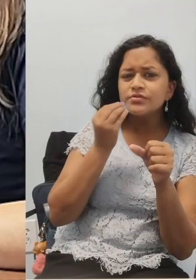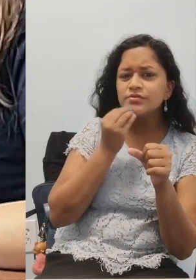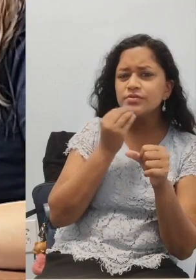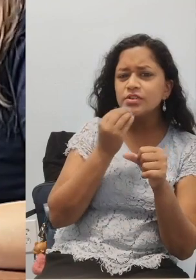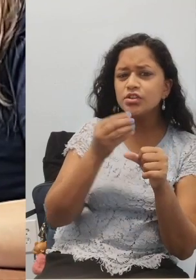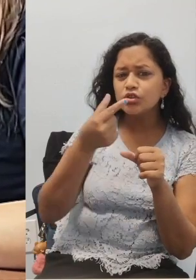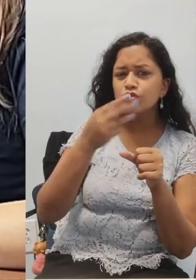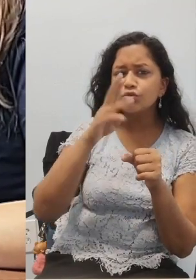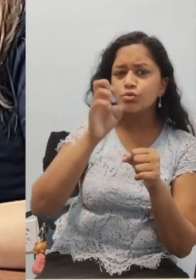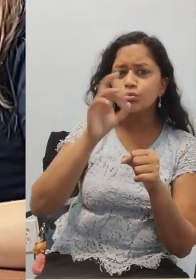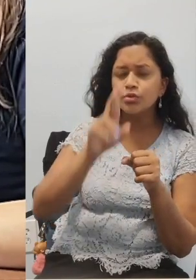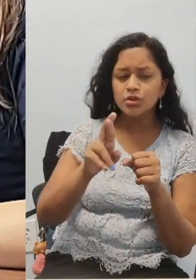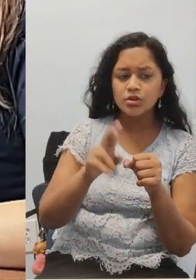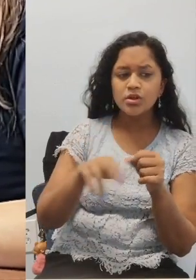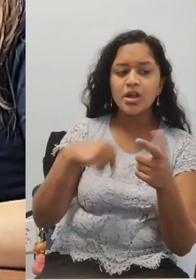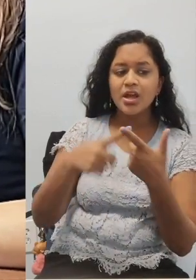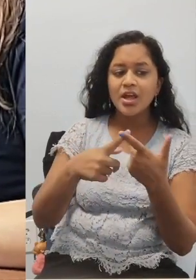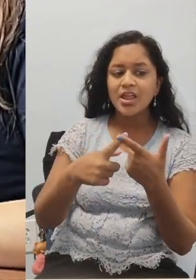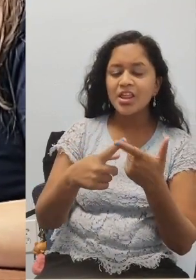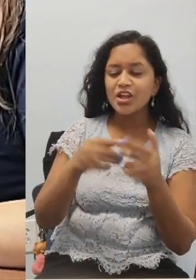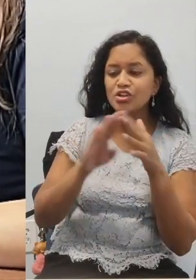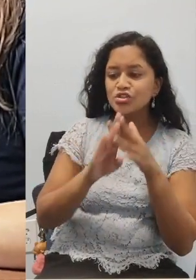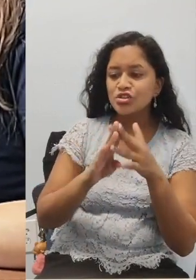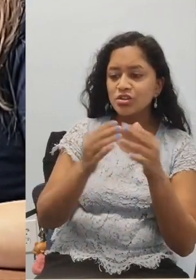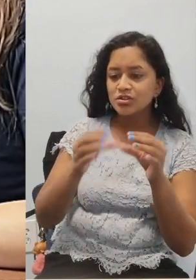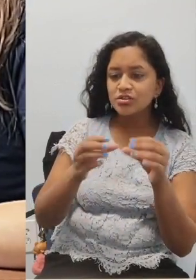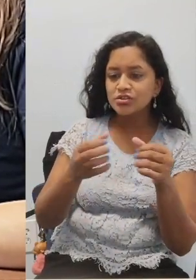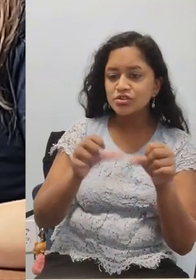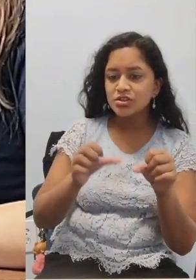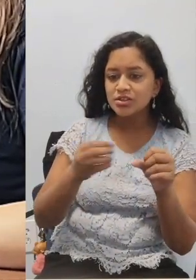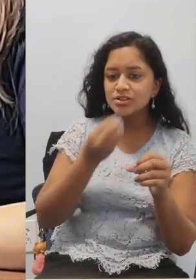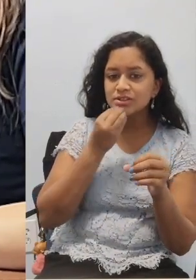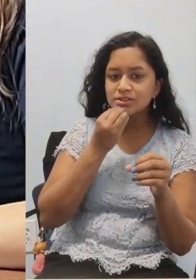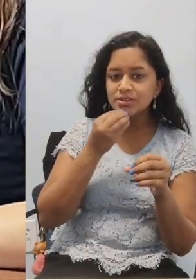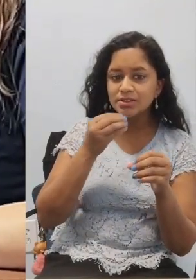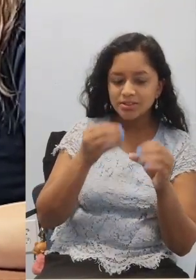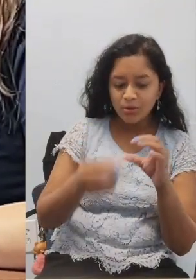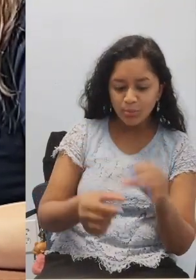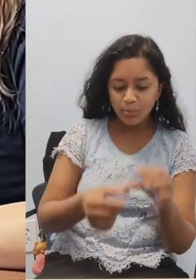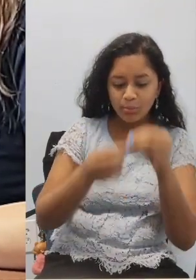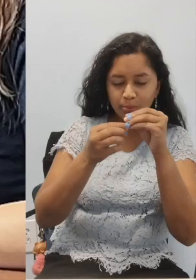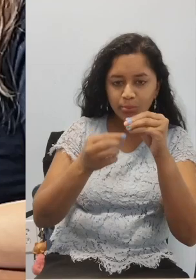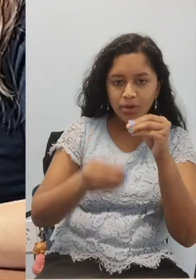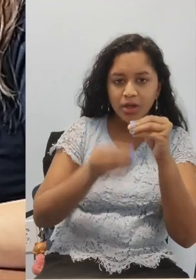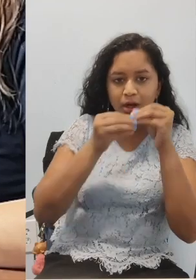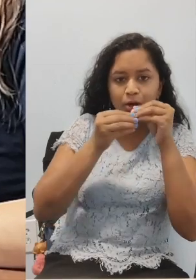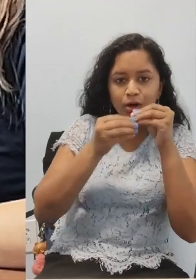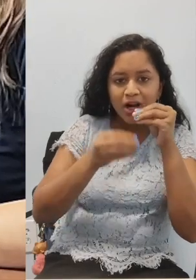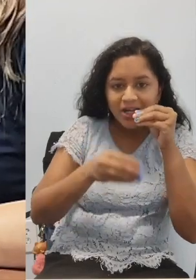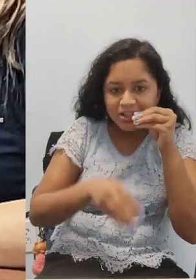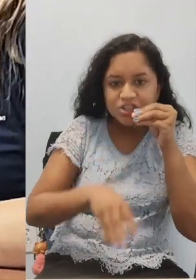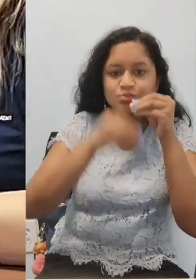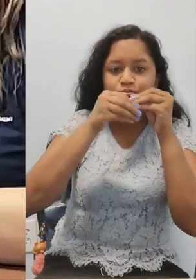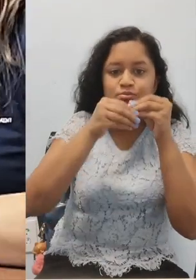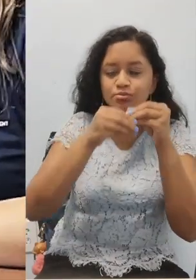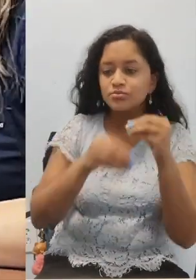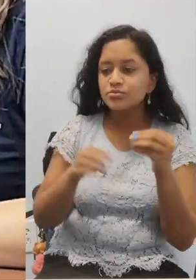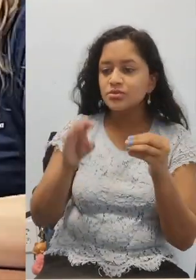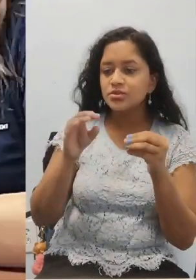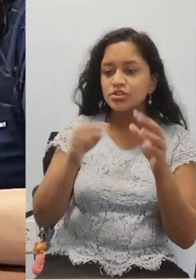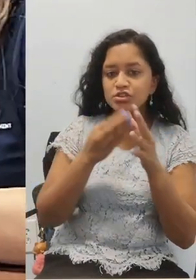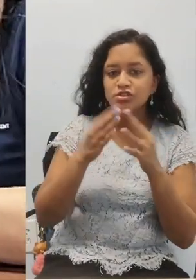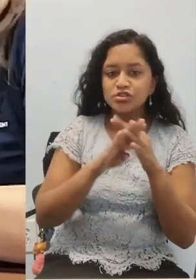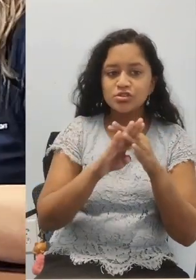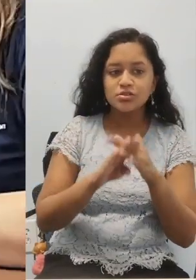water, and a shark came up to you and tried to eat the bait? What would you do? Yeah, well, that happens.